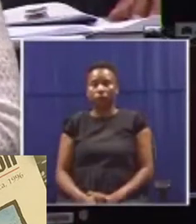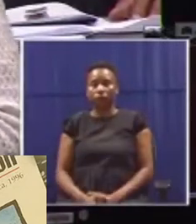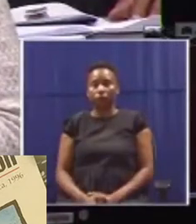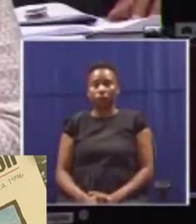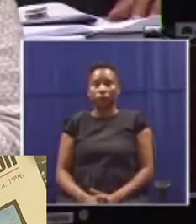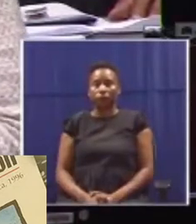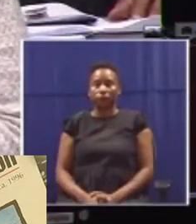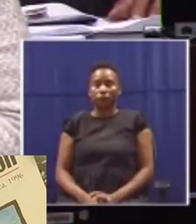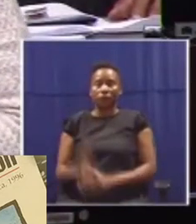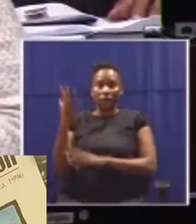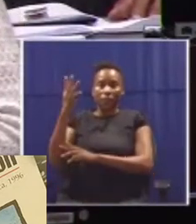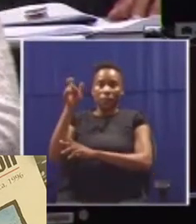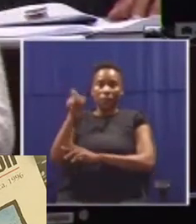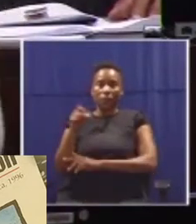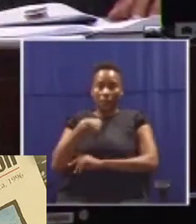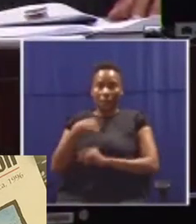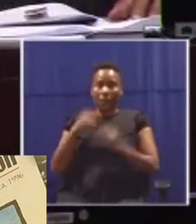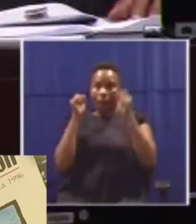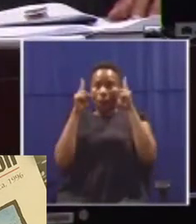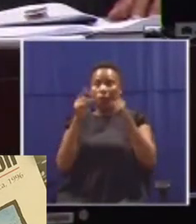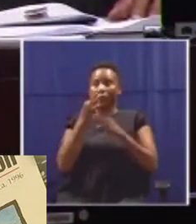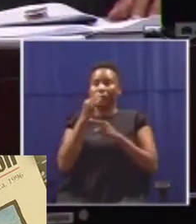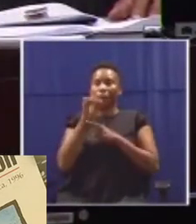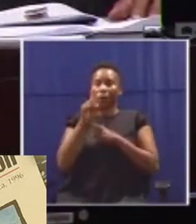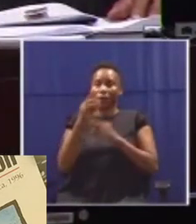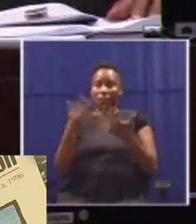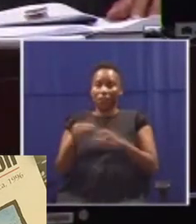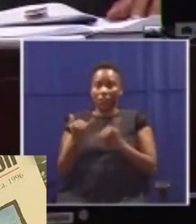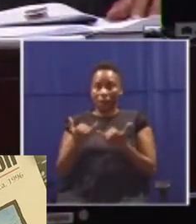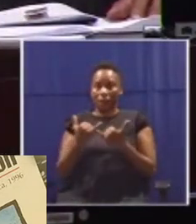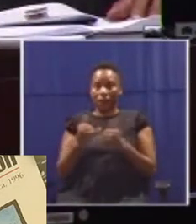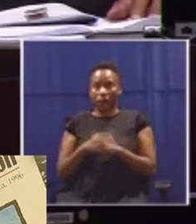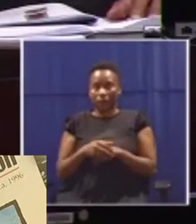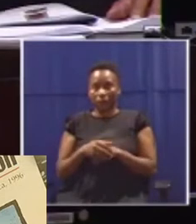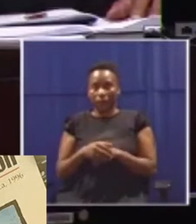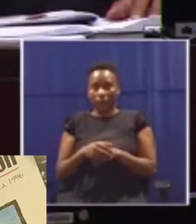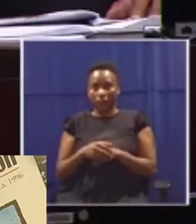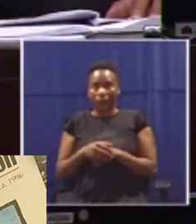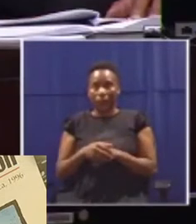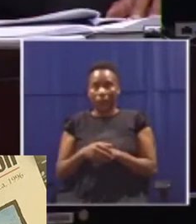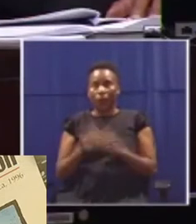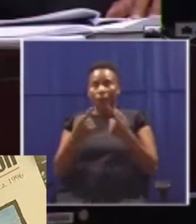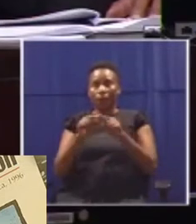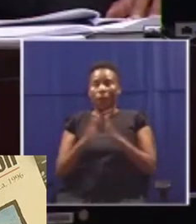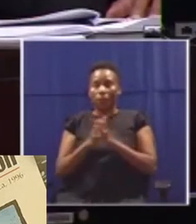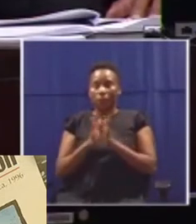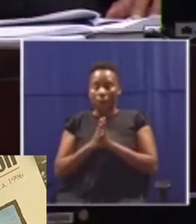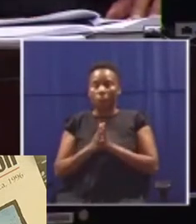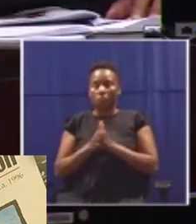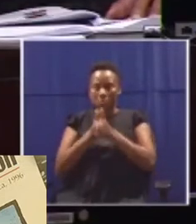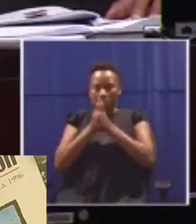Speaker, I'm aware of what you have just said, Chair, but there's a call I also want to make